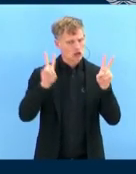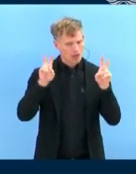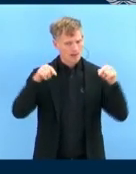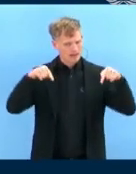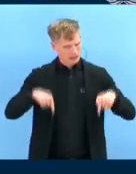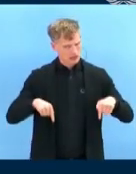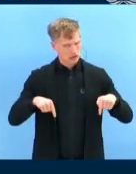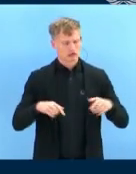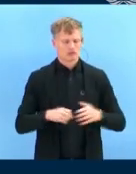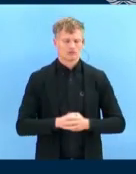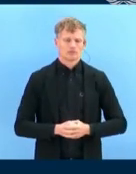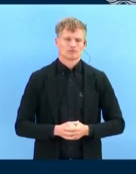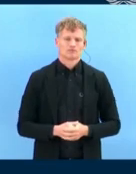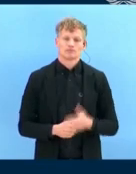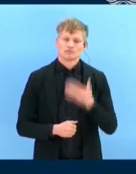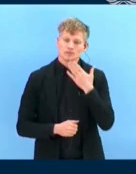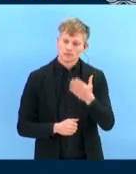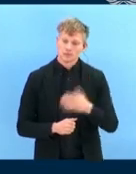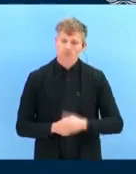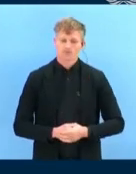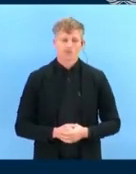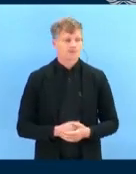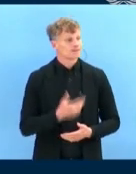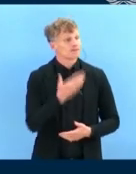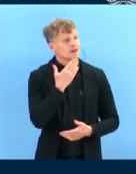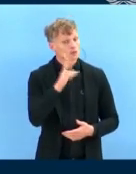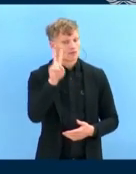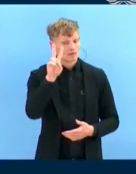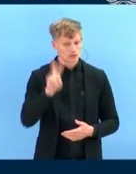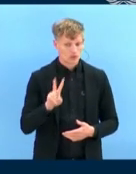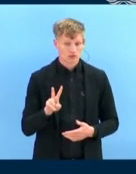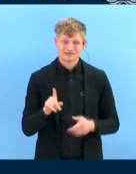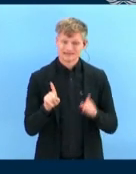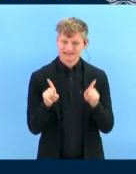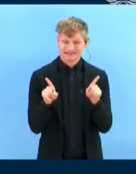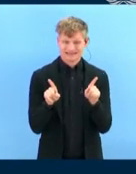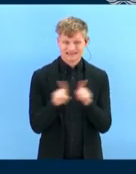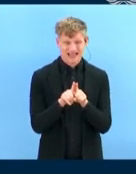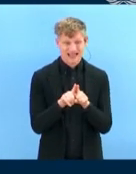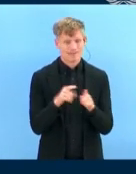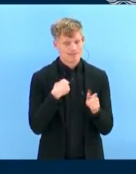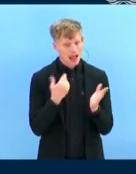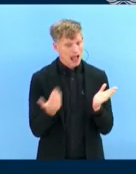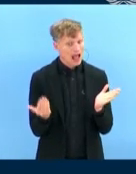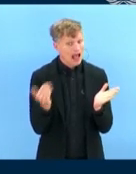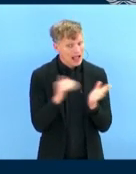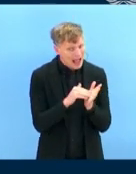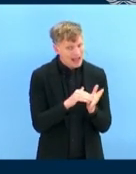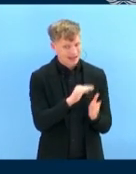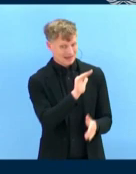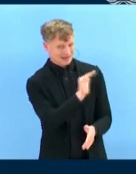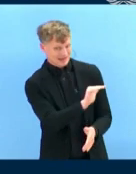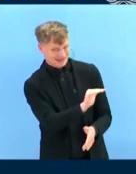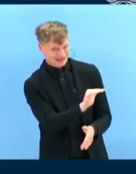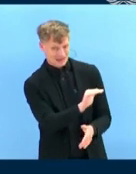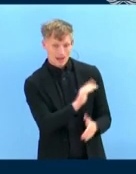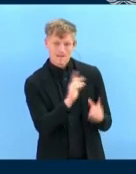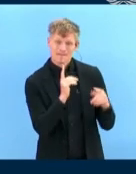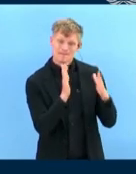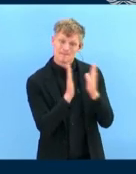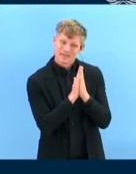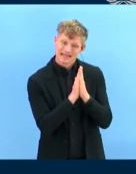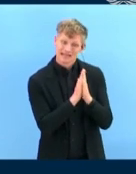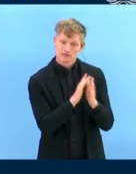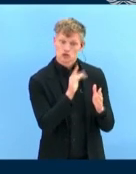in this forum. Thank you. Thank you, Venezuela. I have already asked the speaker, and I ask again to bear in mind to relate what